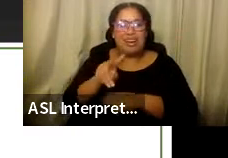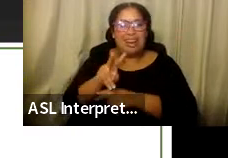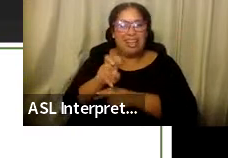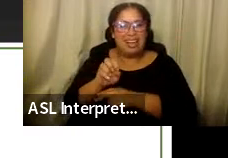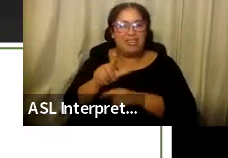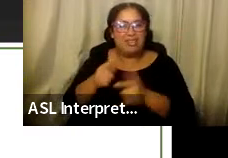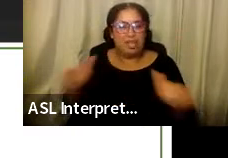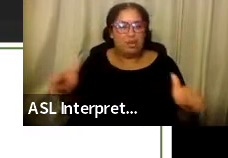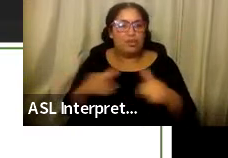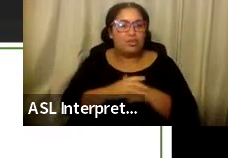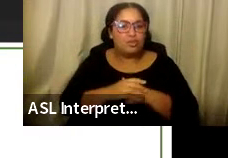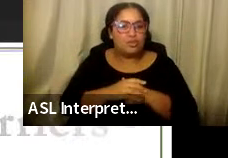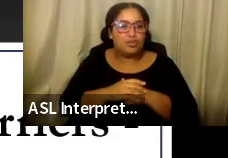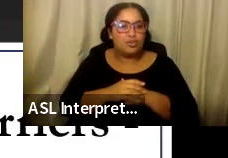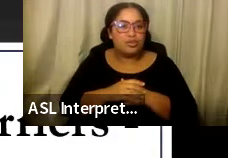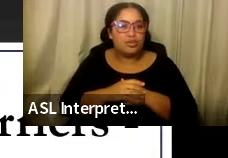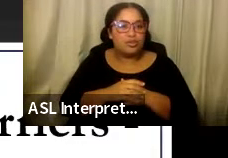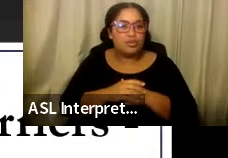Next slide.